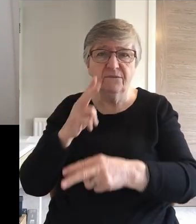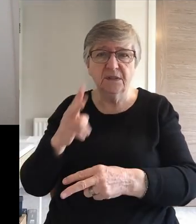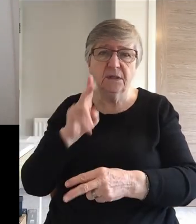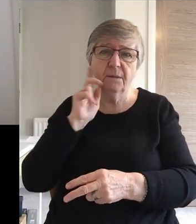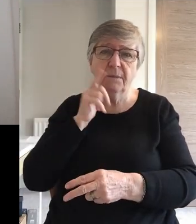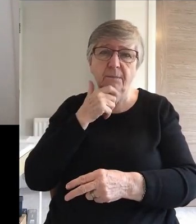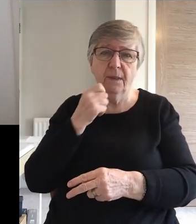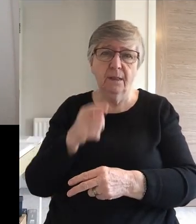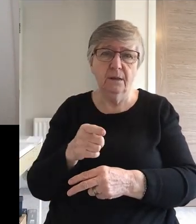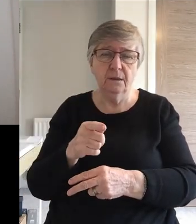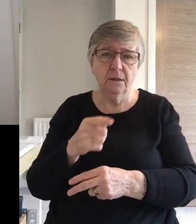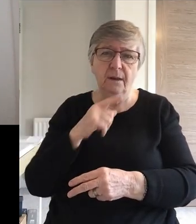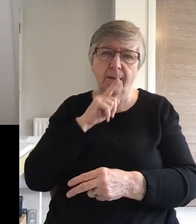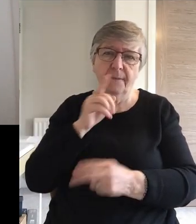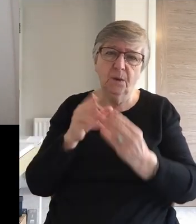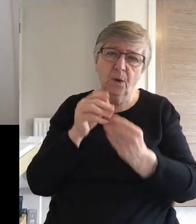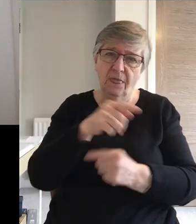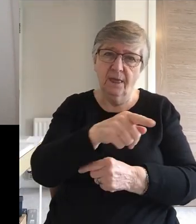Be with them, Lord.